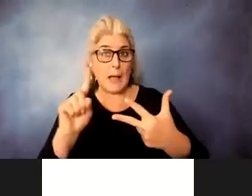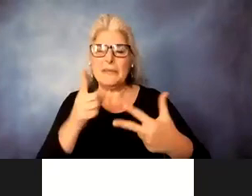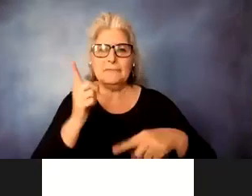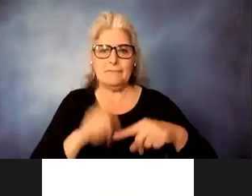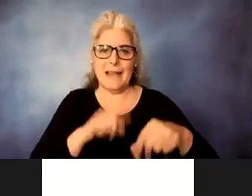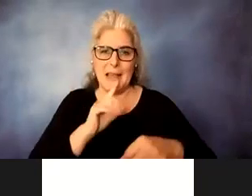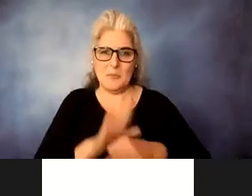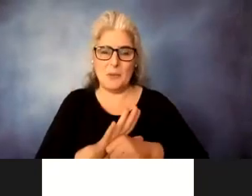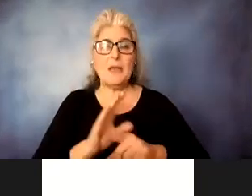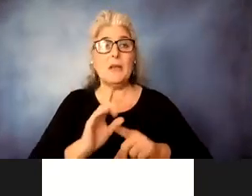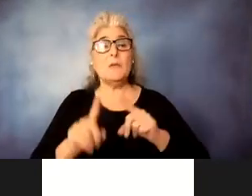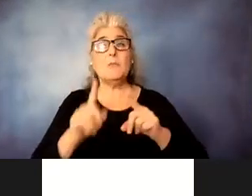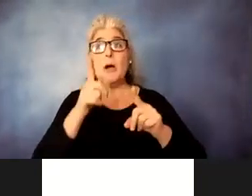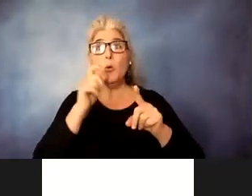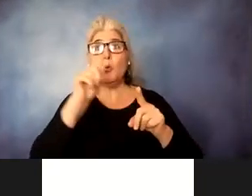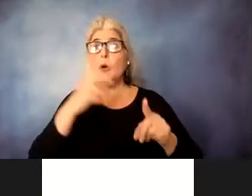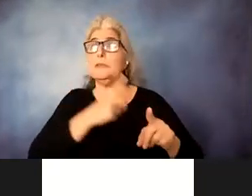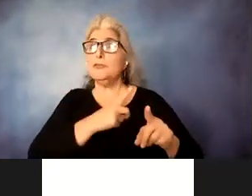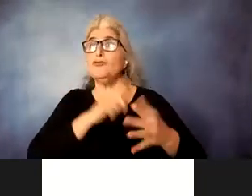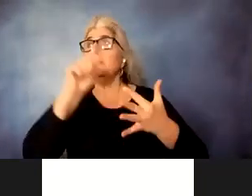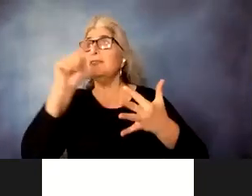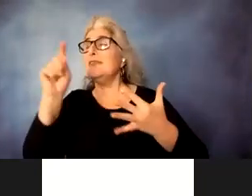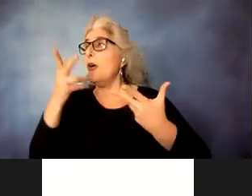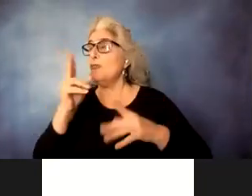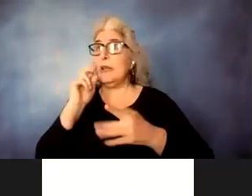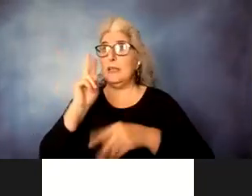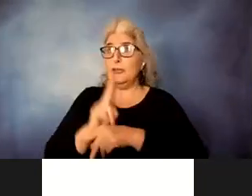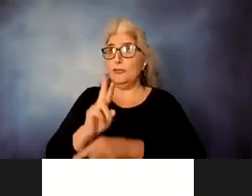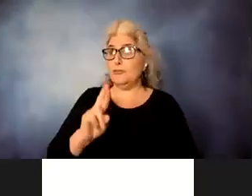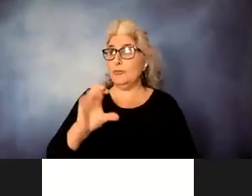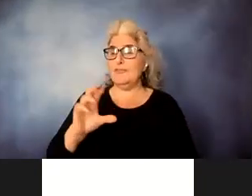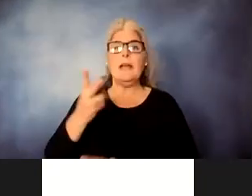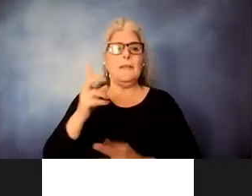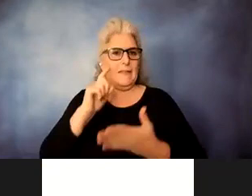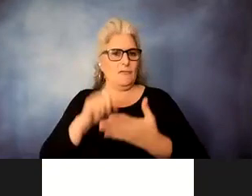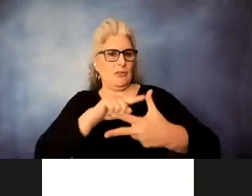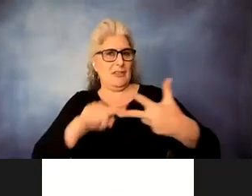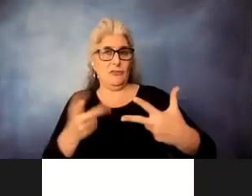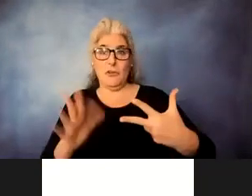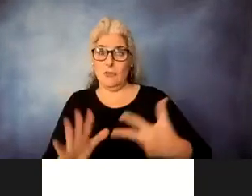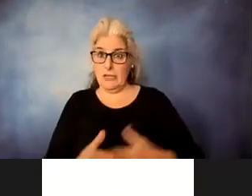happen, but this is what folks have seen in other ranked choice voting jurisdictions.